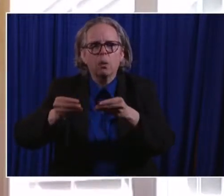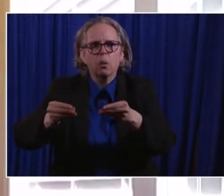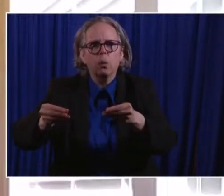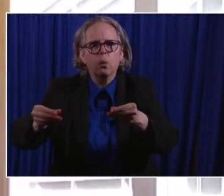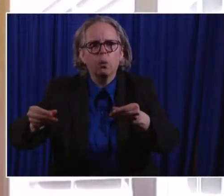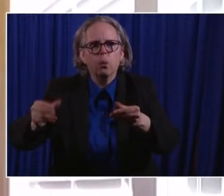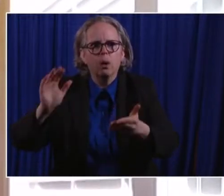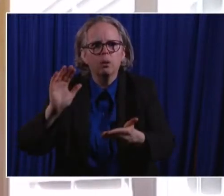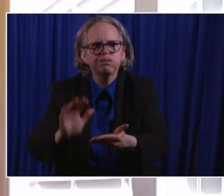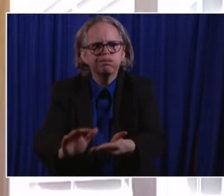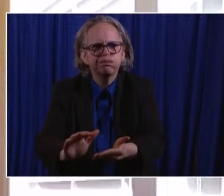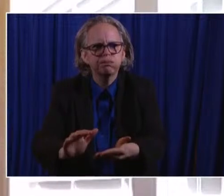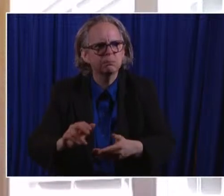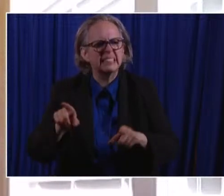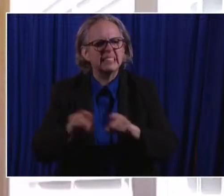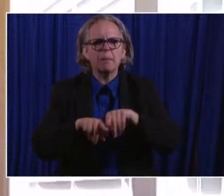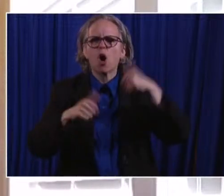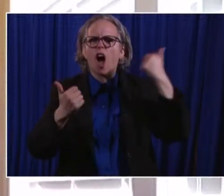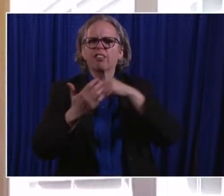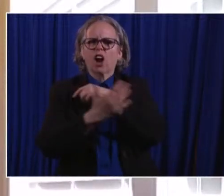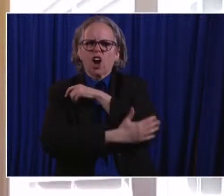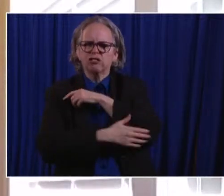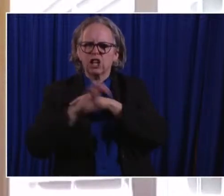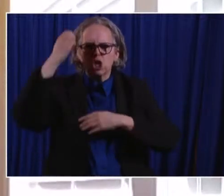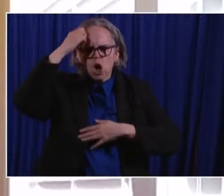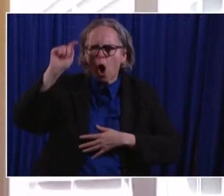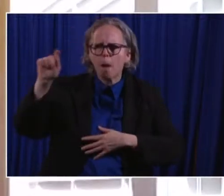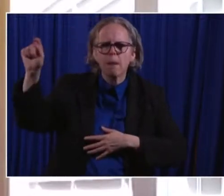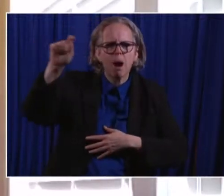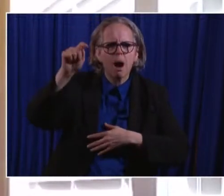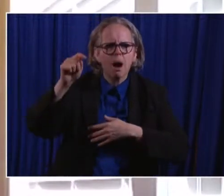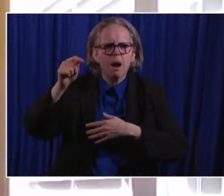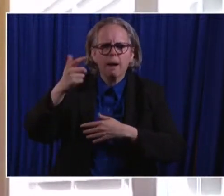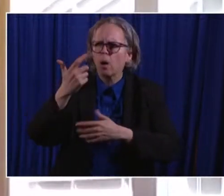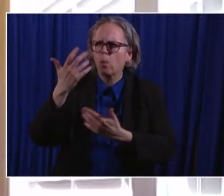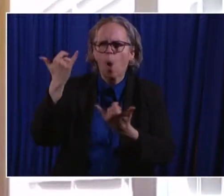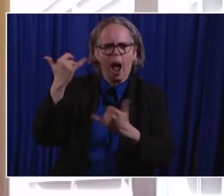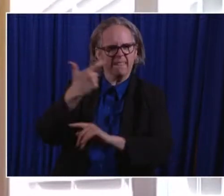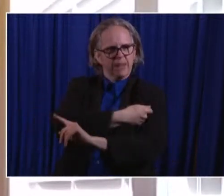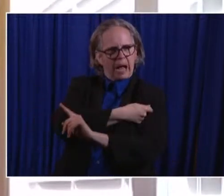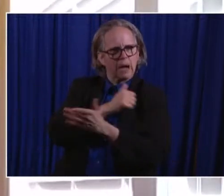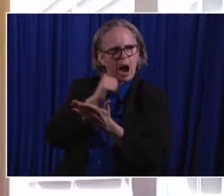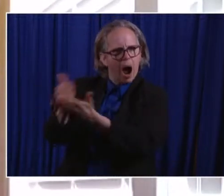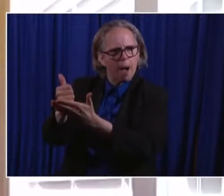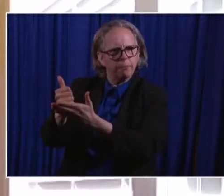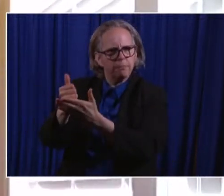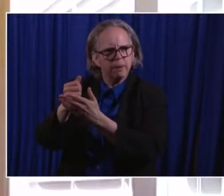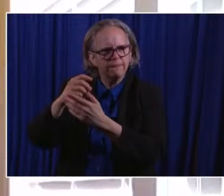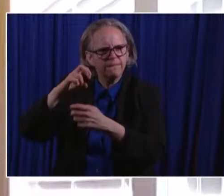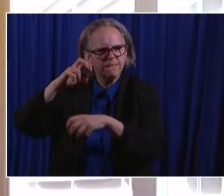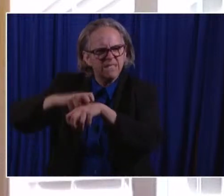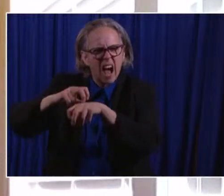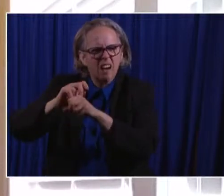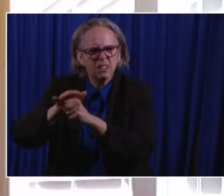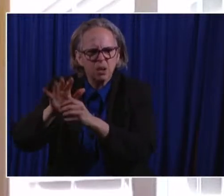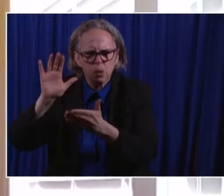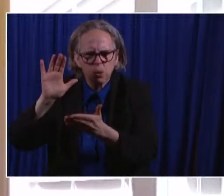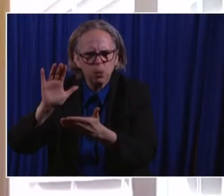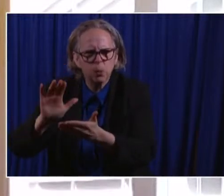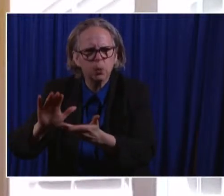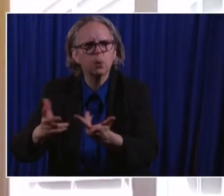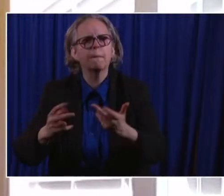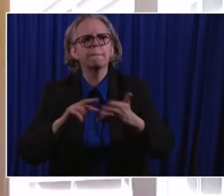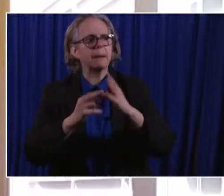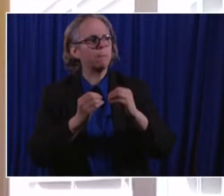with vaccination, and as a result is now beginning to turn the corner there with its own